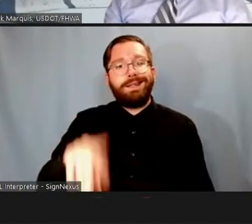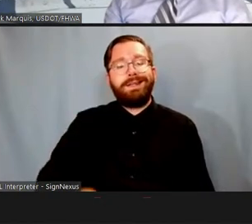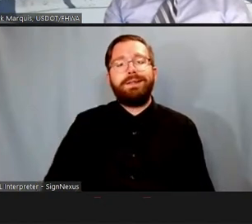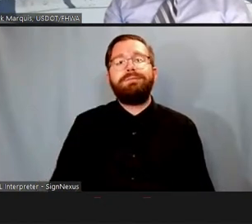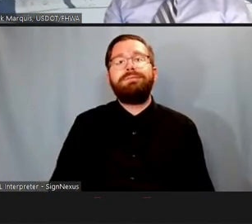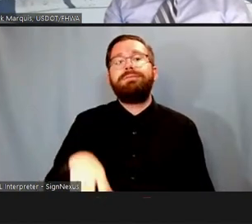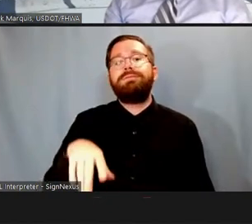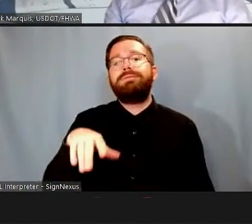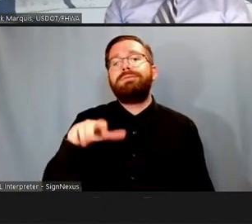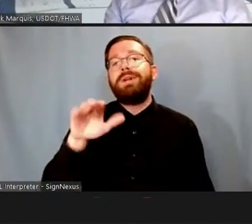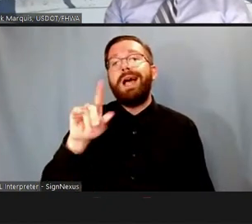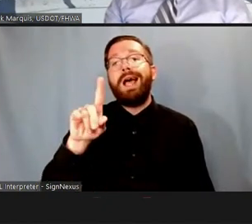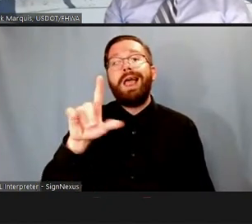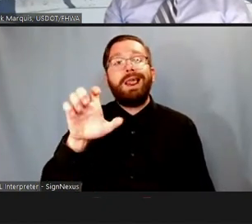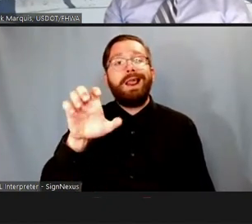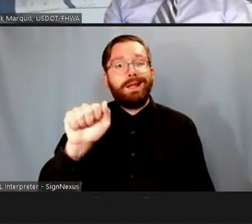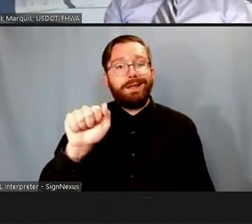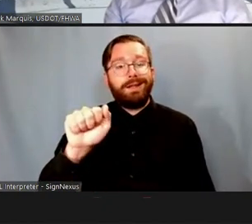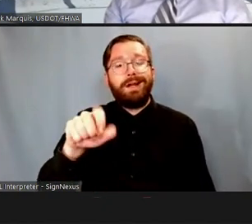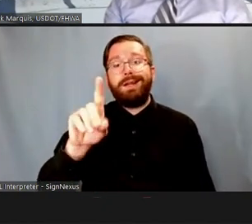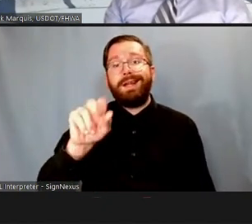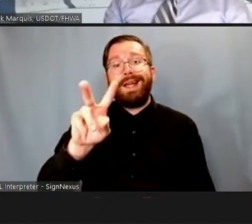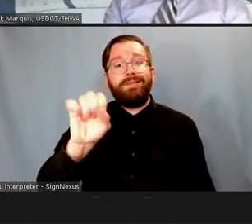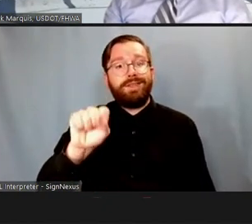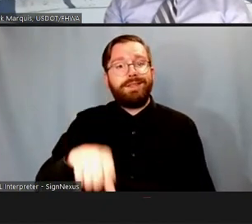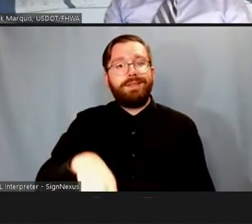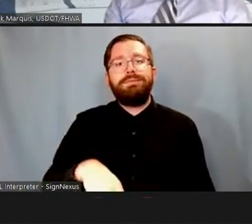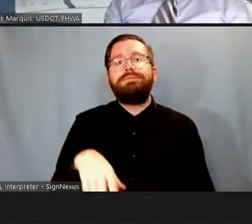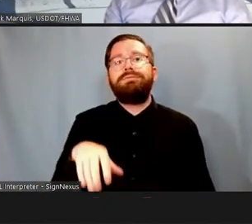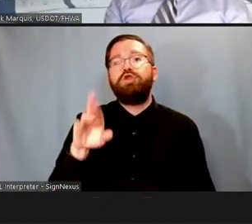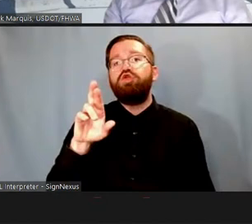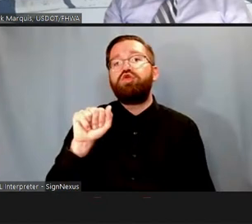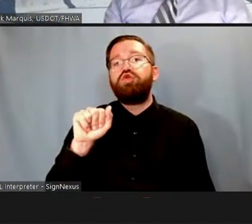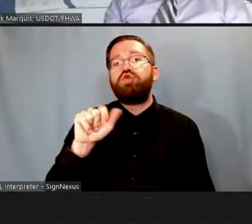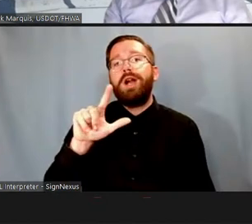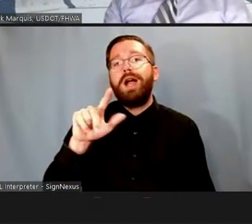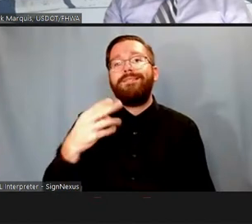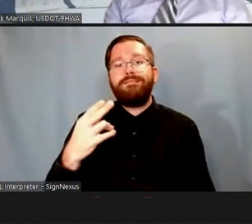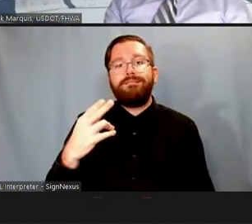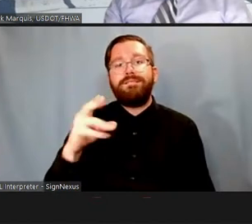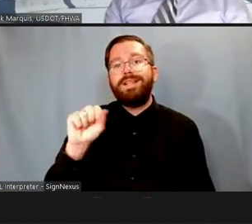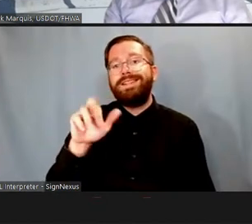aglaia davis ralph cerro